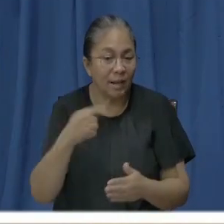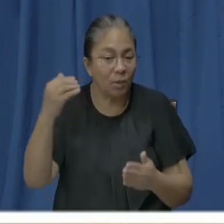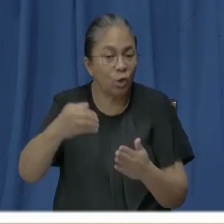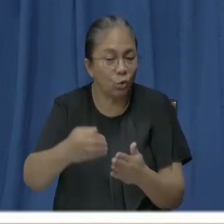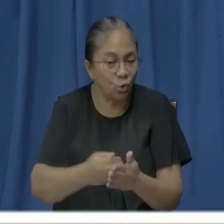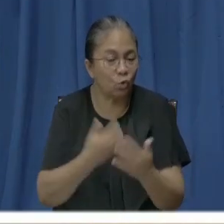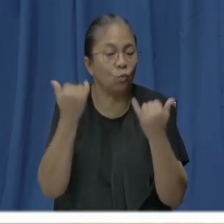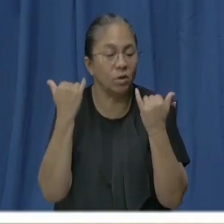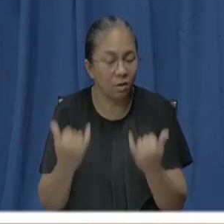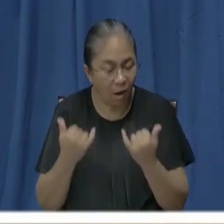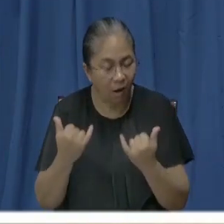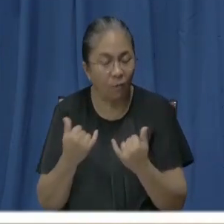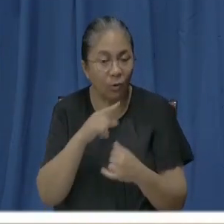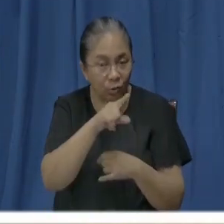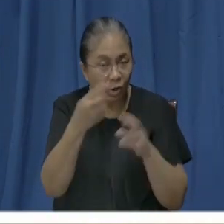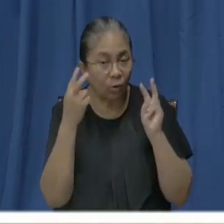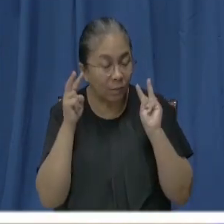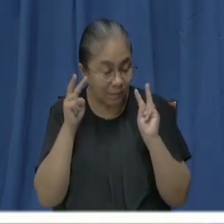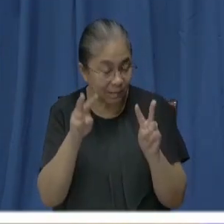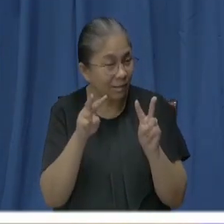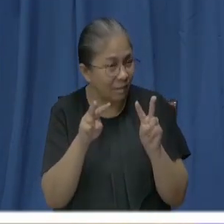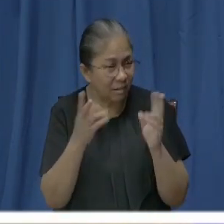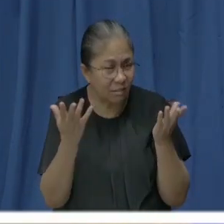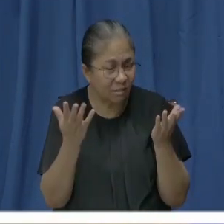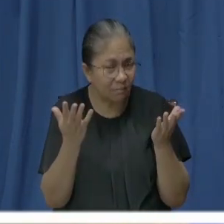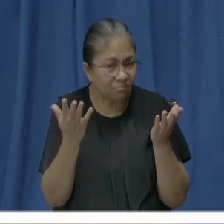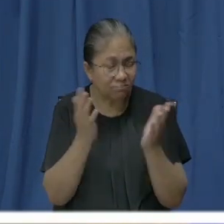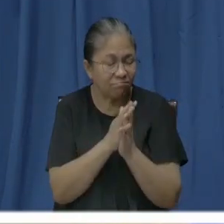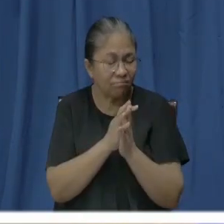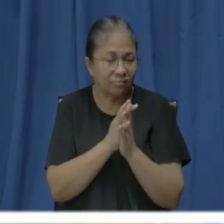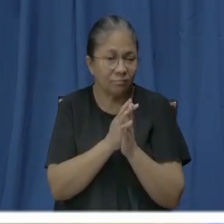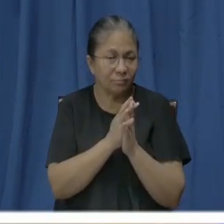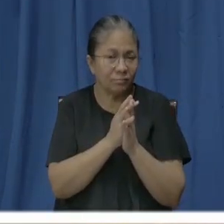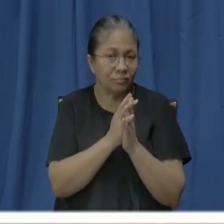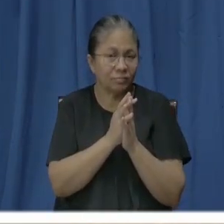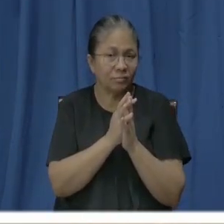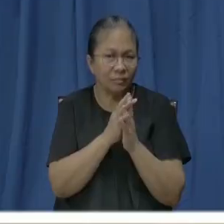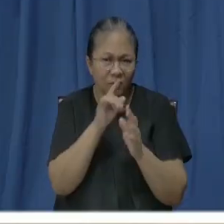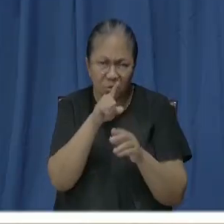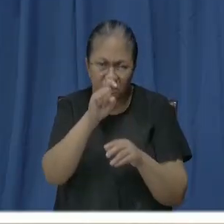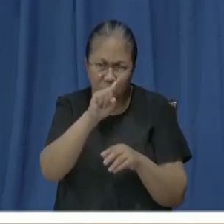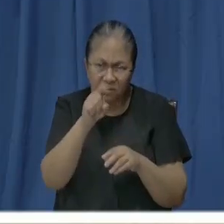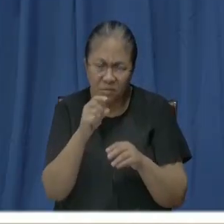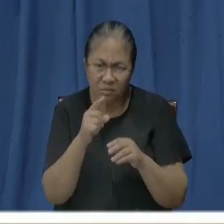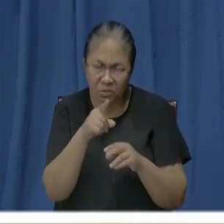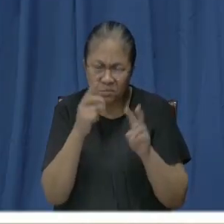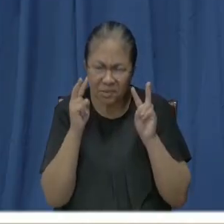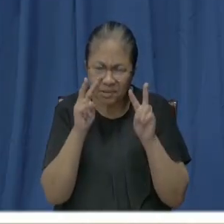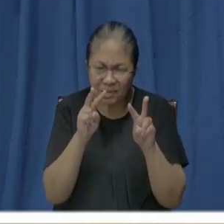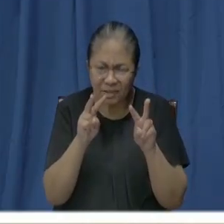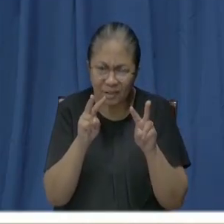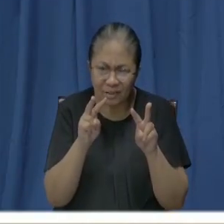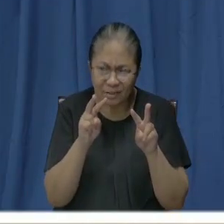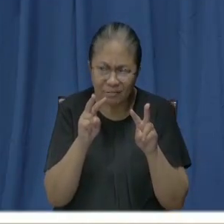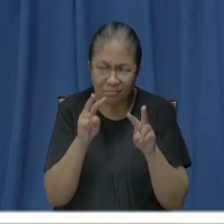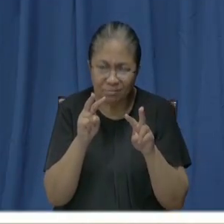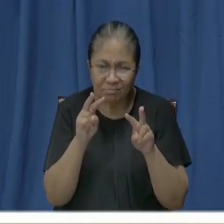it comes to light. Can you not see it?" Can you not see